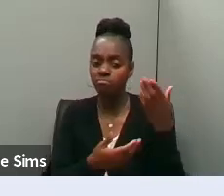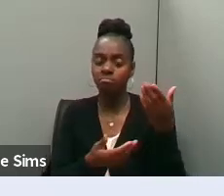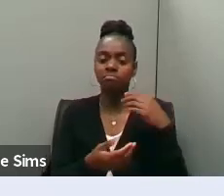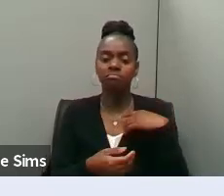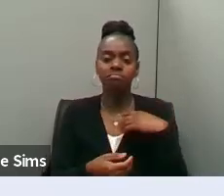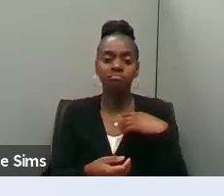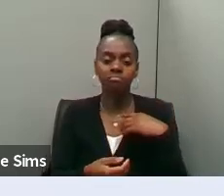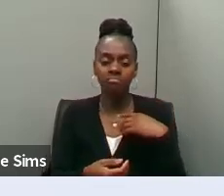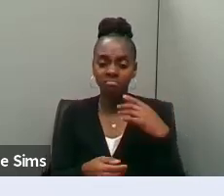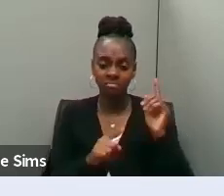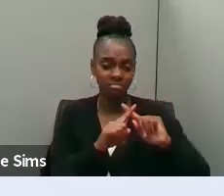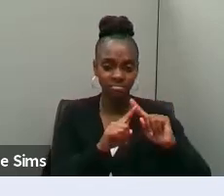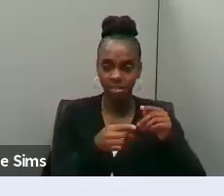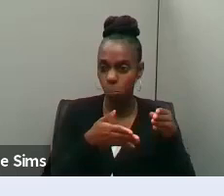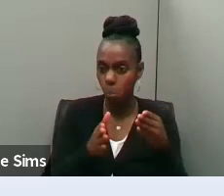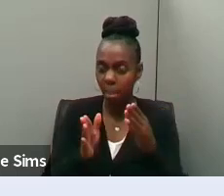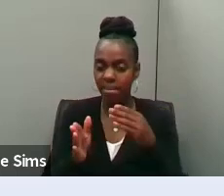employer ways to